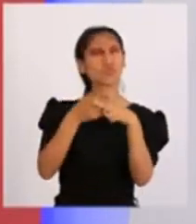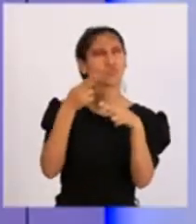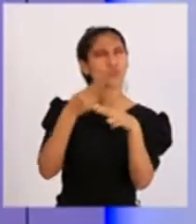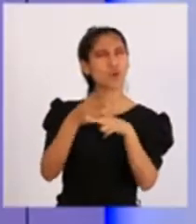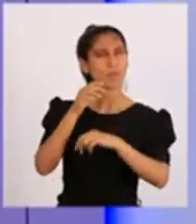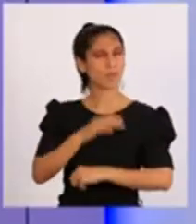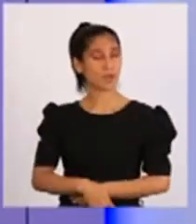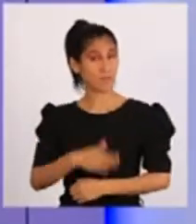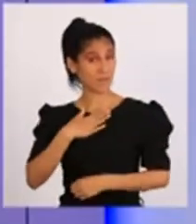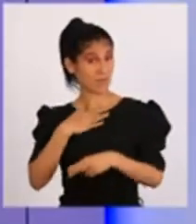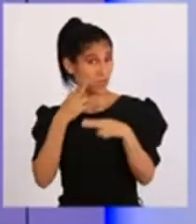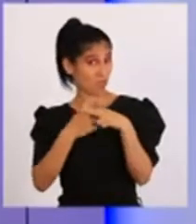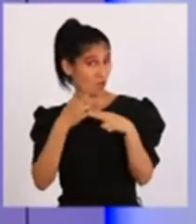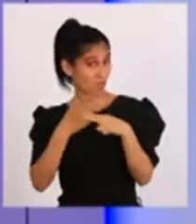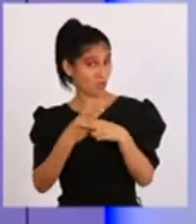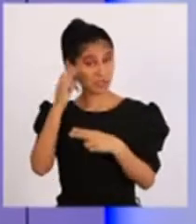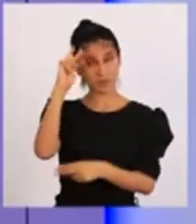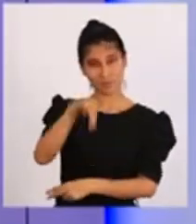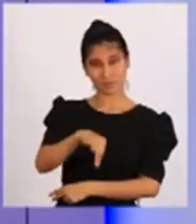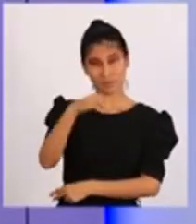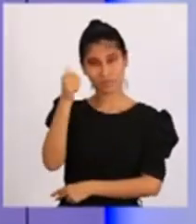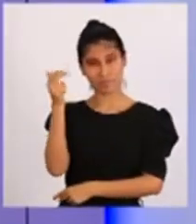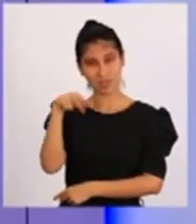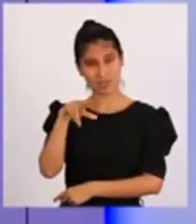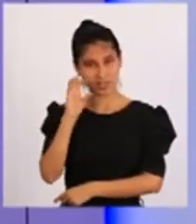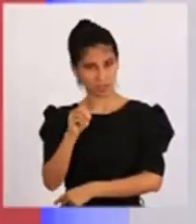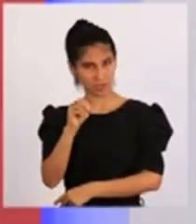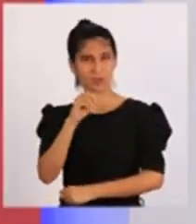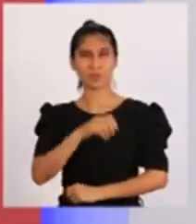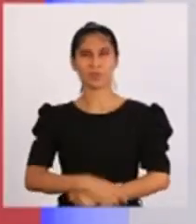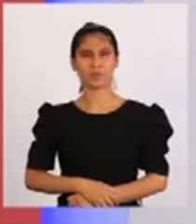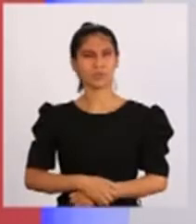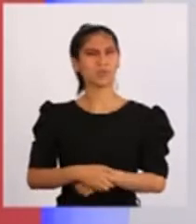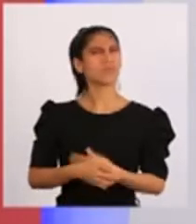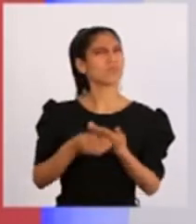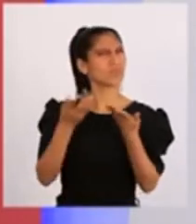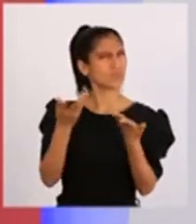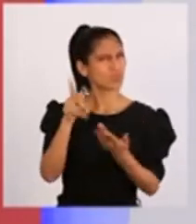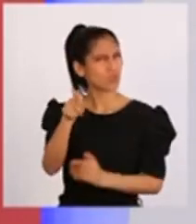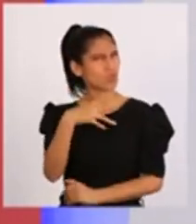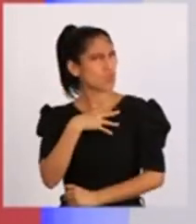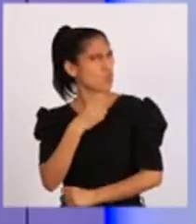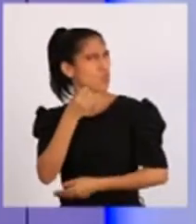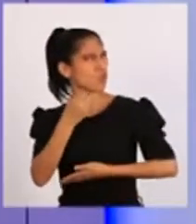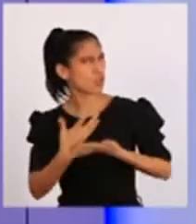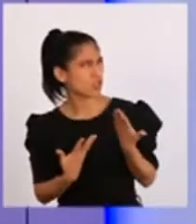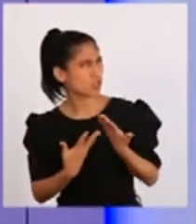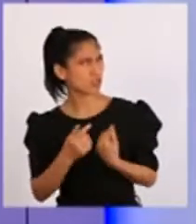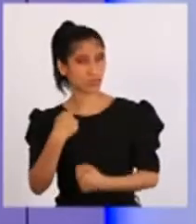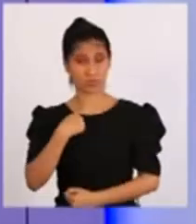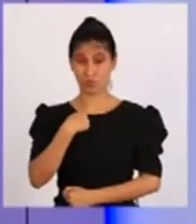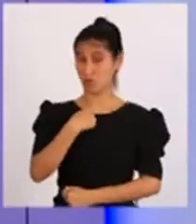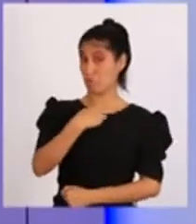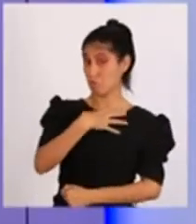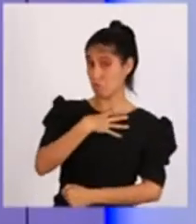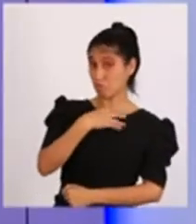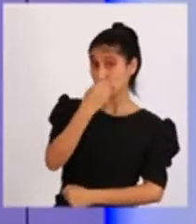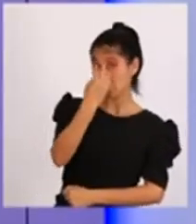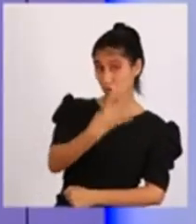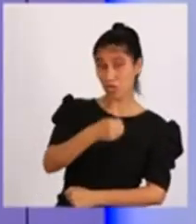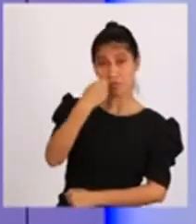name? My name is Marino Morikawa Sakura. How old are you? I am 43